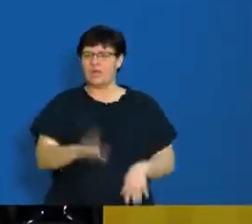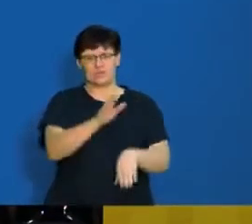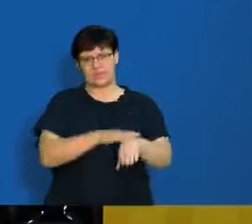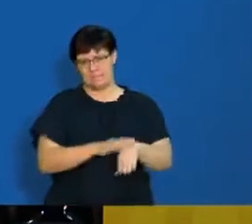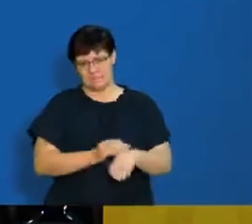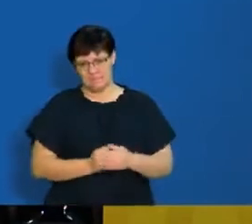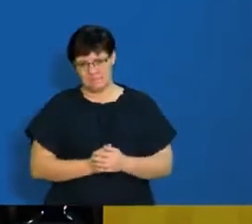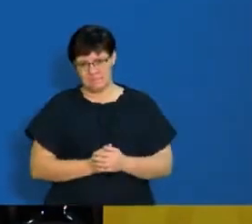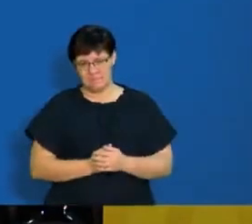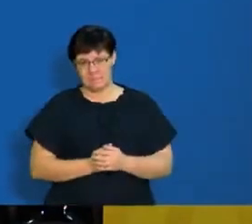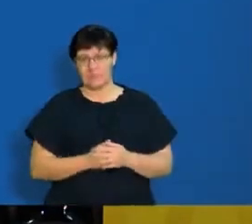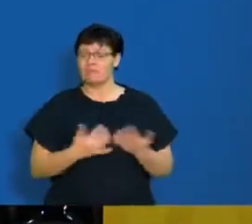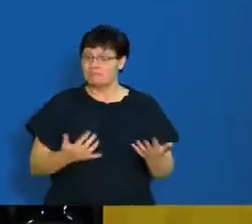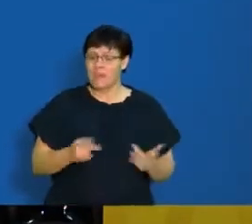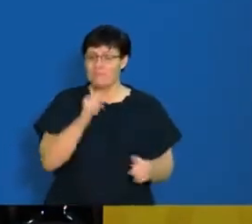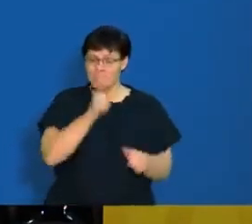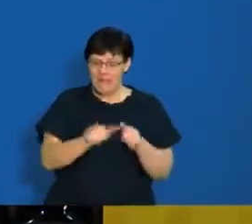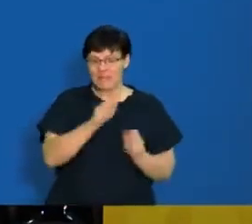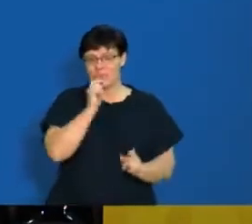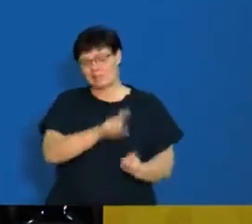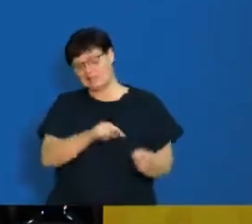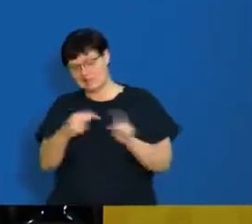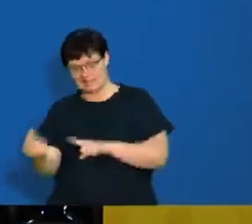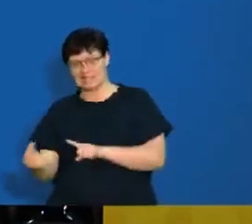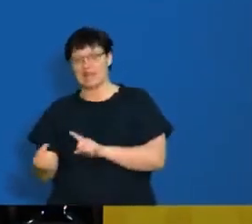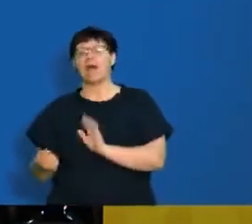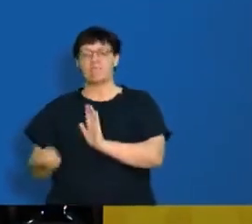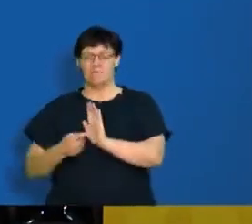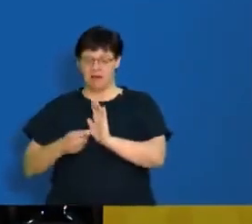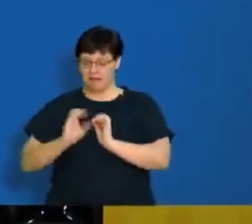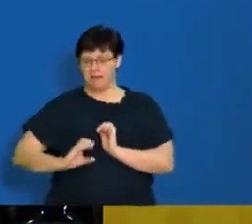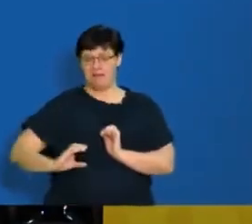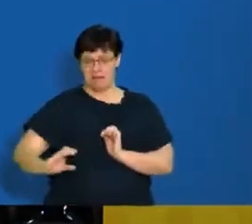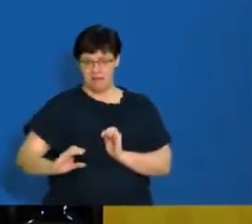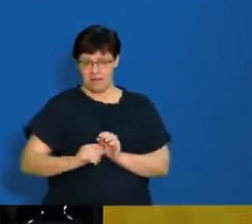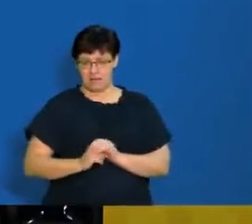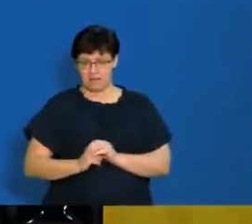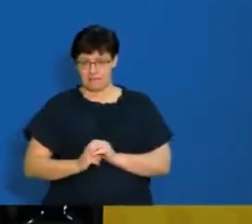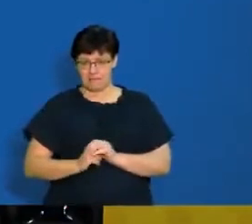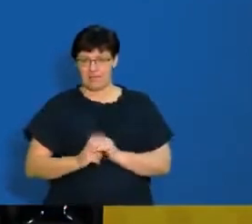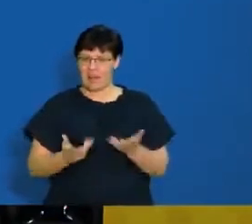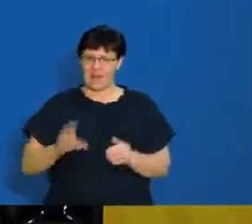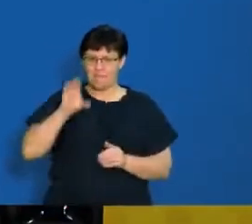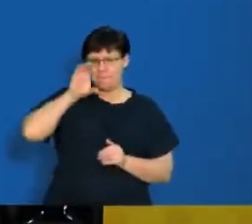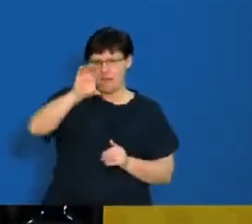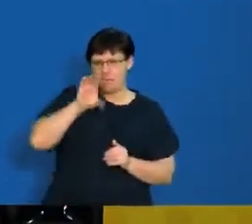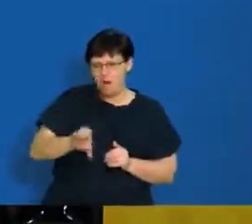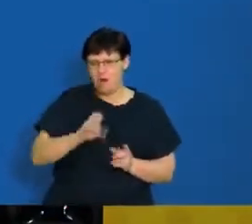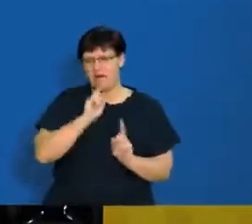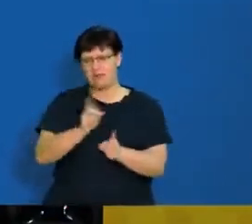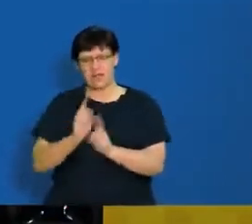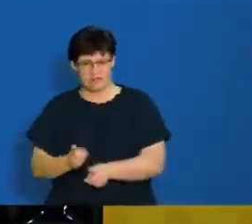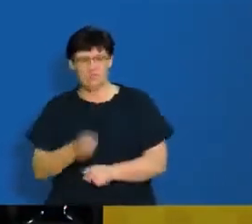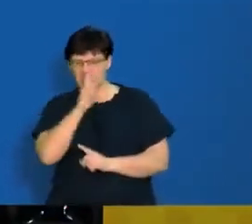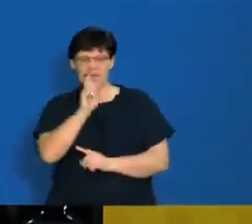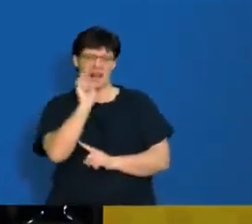wasting time that could be better used for longer essays or longer questions, like paragraph questions. As you will see